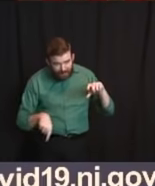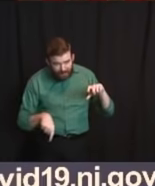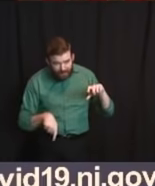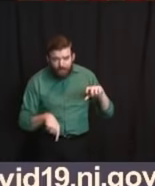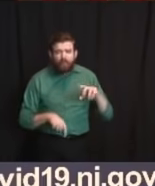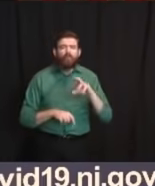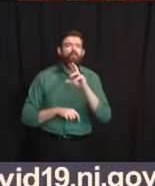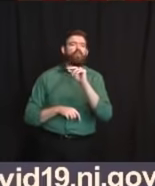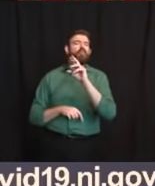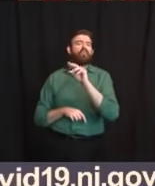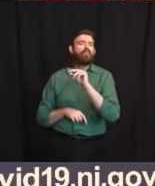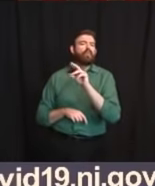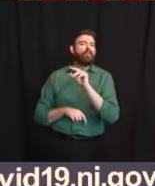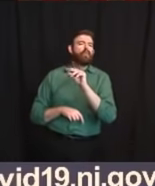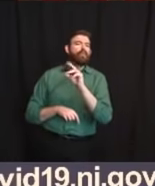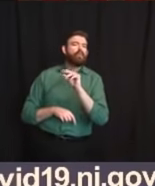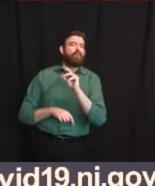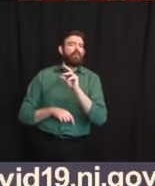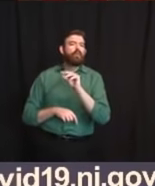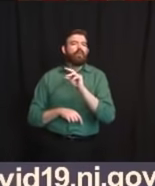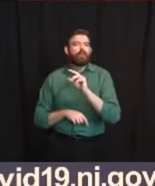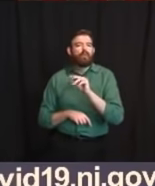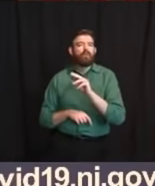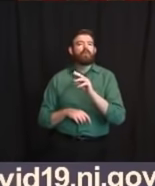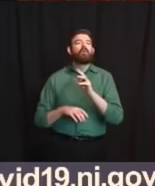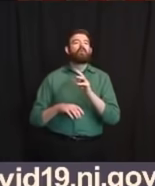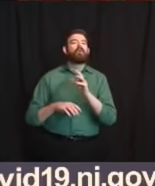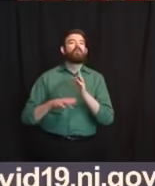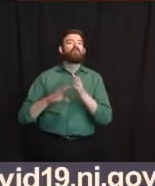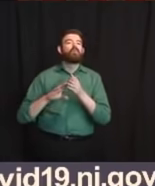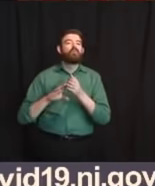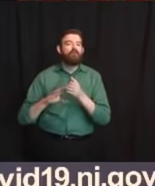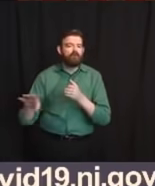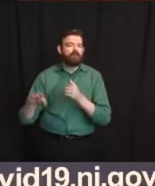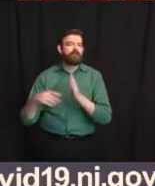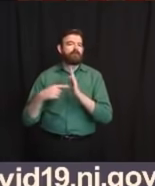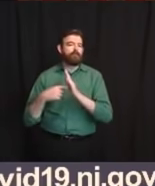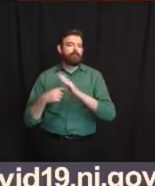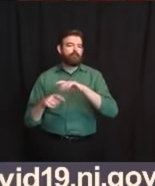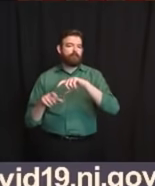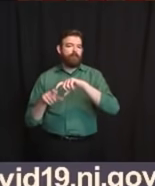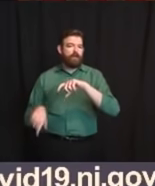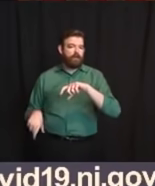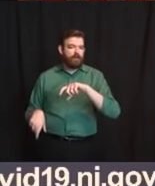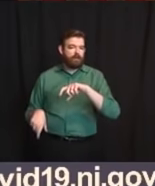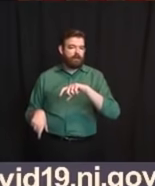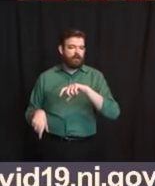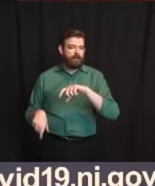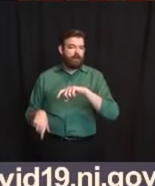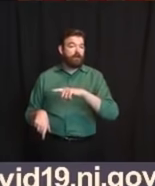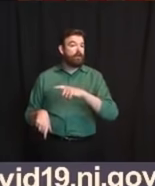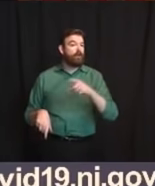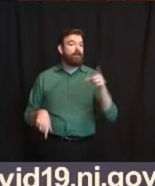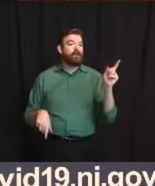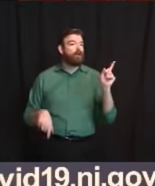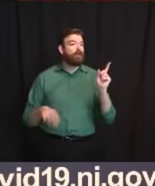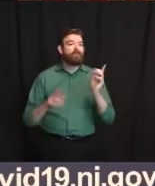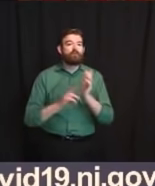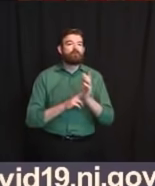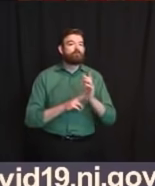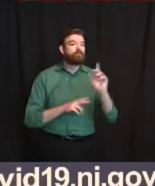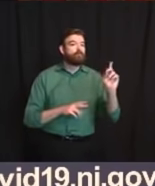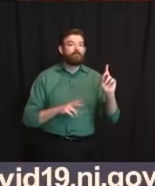if unaffiliated's on that point. We'll get right back to We'll come back to you on that. Again, to repeat what I said, I want to make sure that I'm not just reading it, but that I